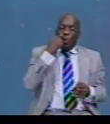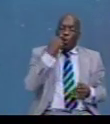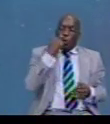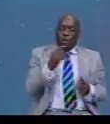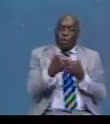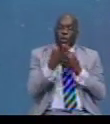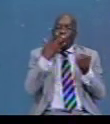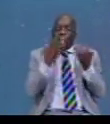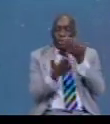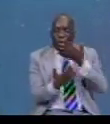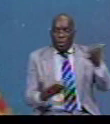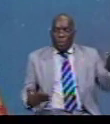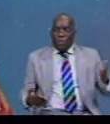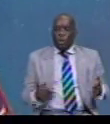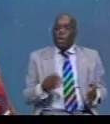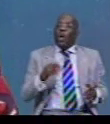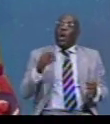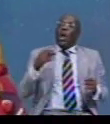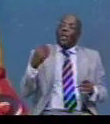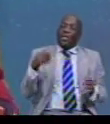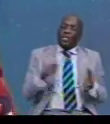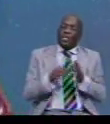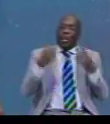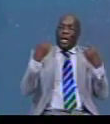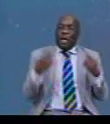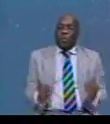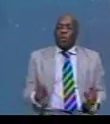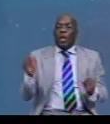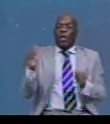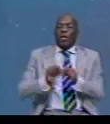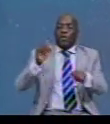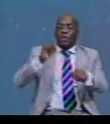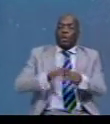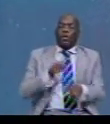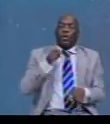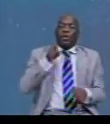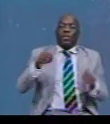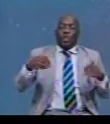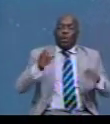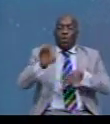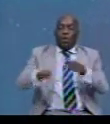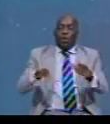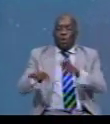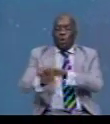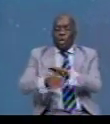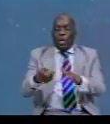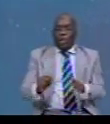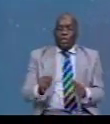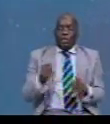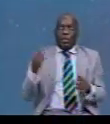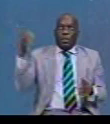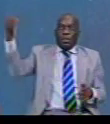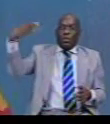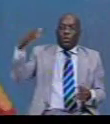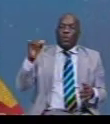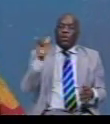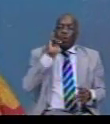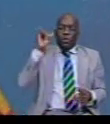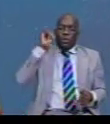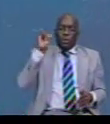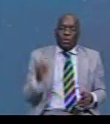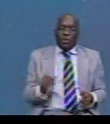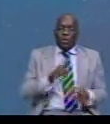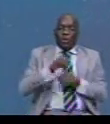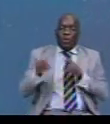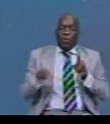maybe do some domestic work. Before you know it, I'll start bleeding from my nose. So yesterday, when the program